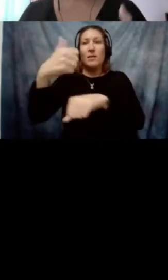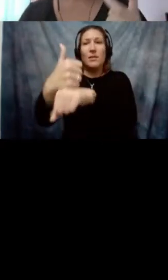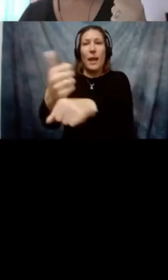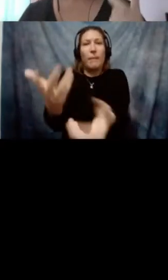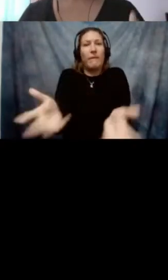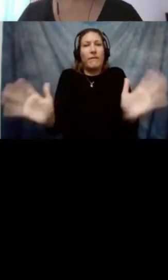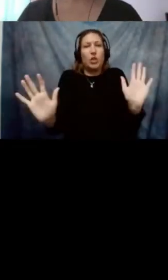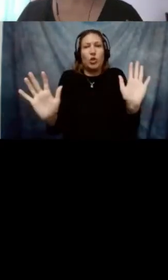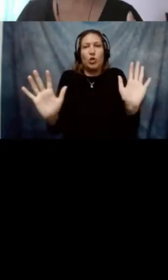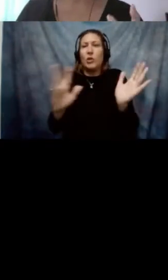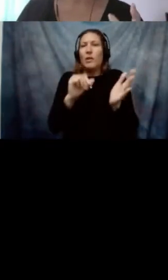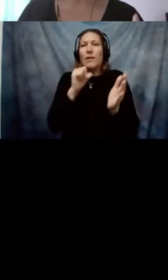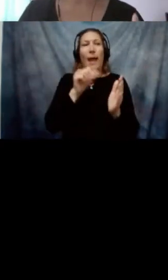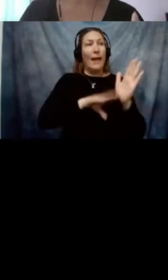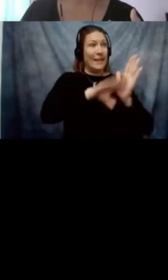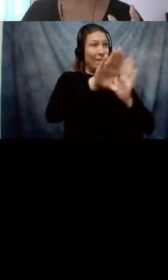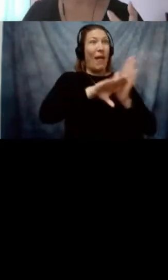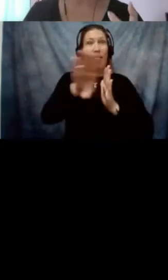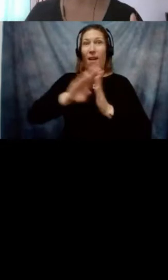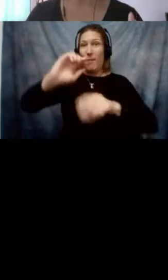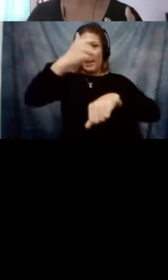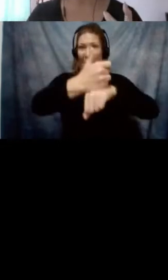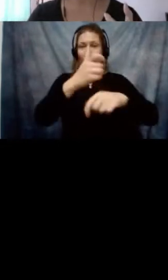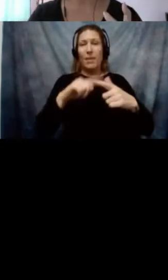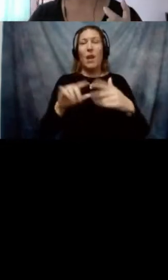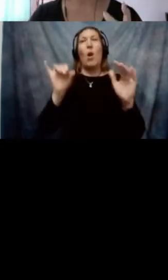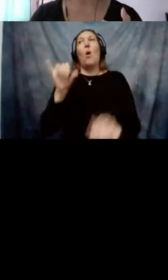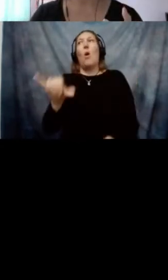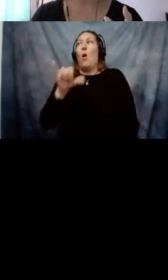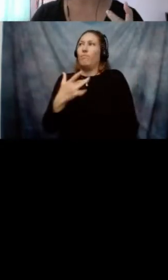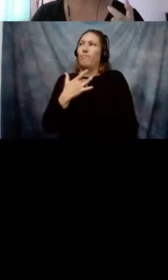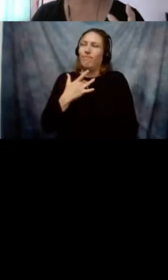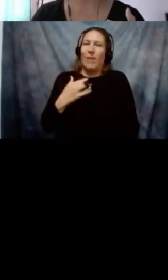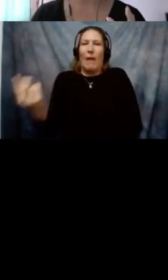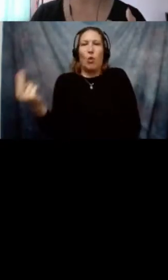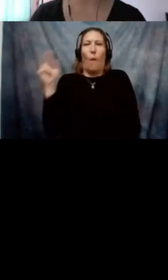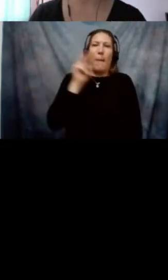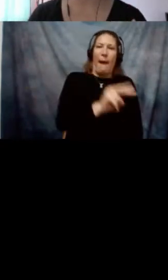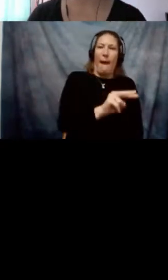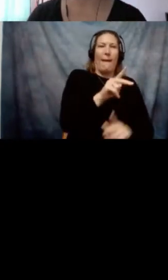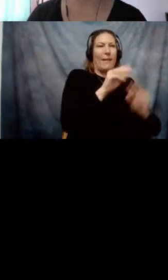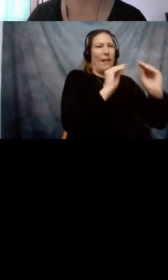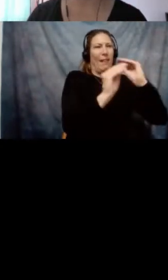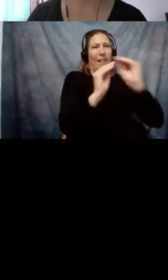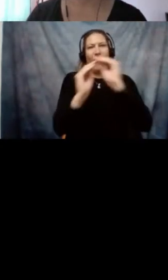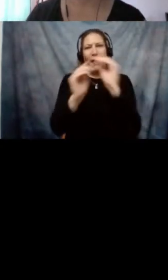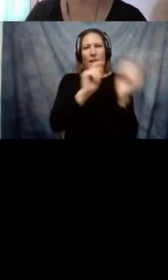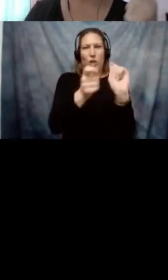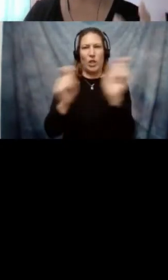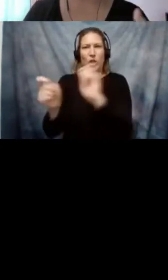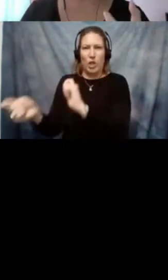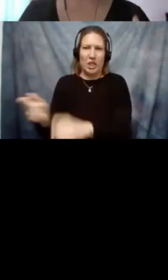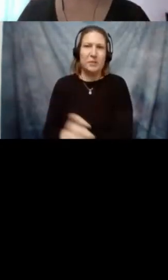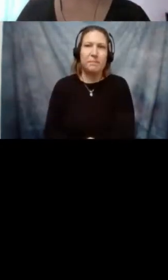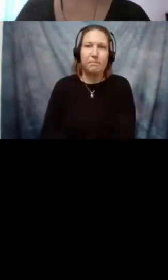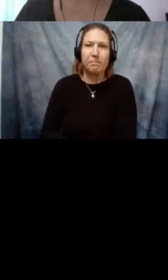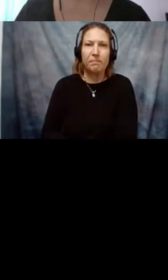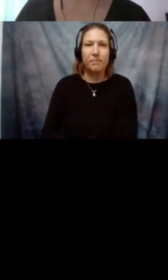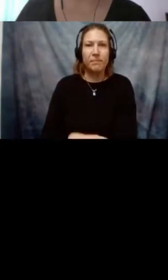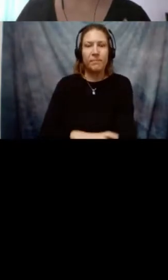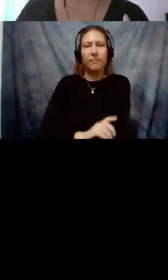UDL also gives us tools to consider how and what to present in a systemic and structured manner. Now, I know I just read from the slide and